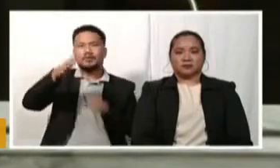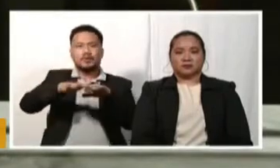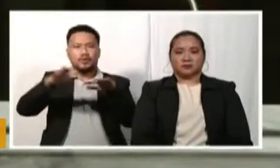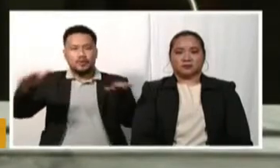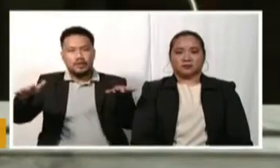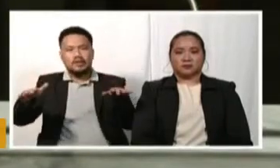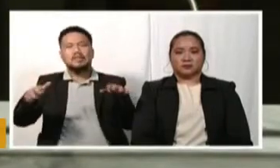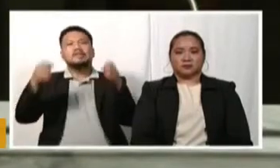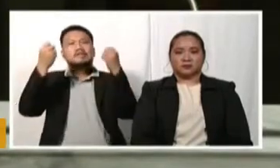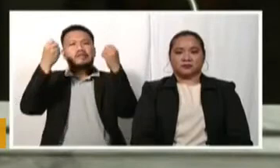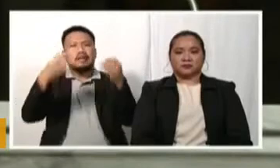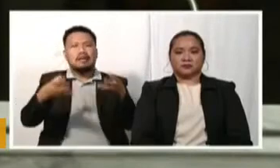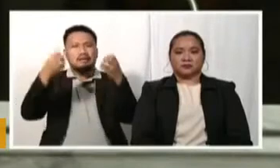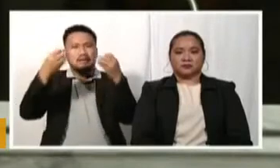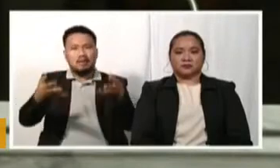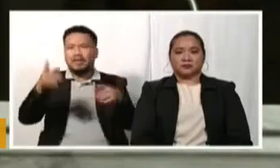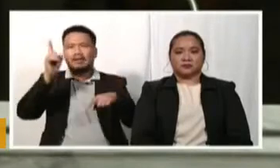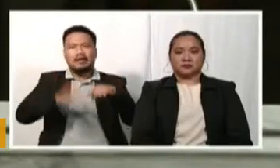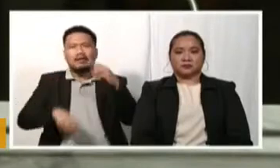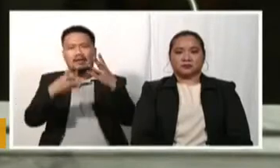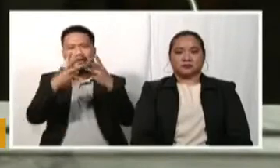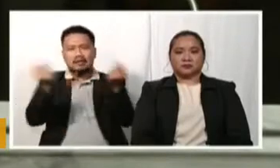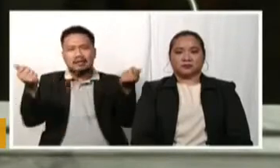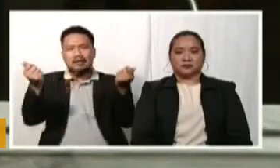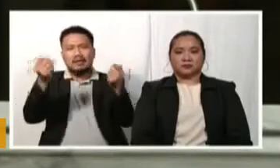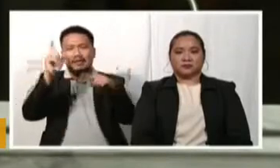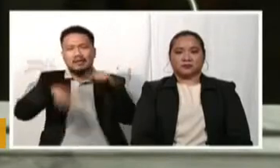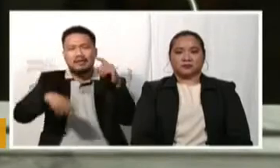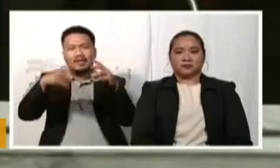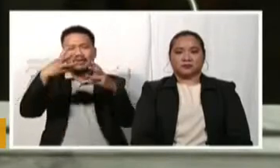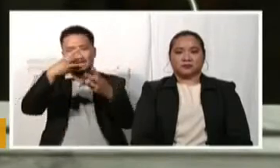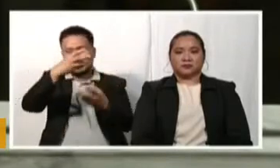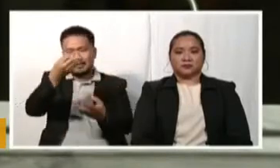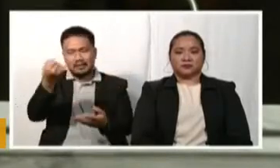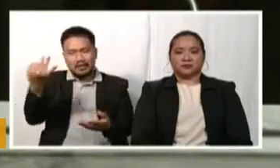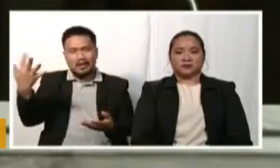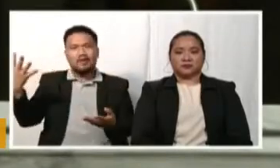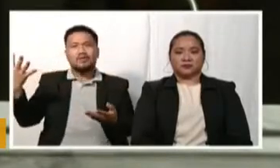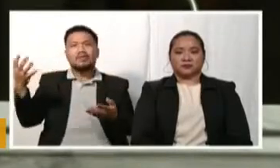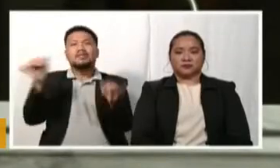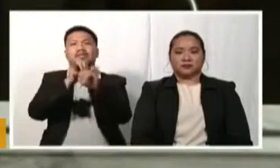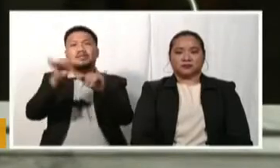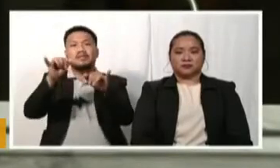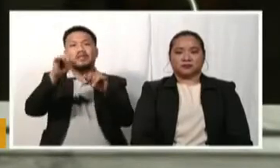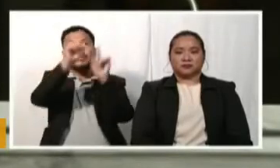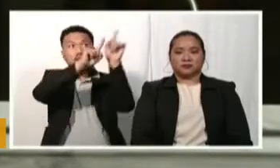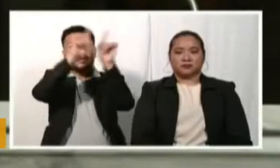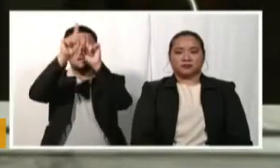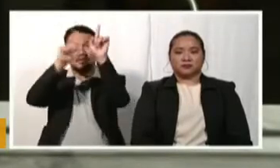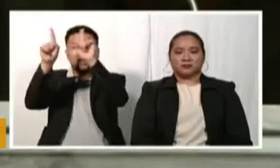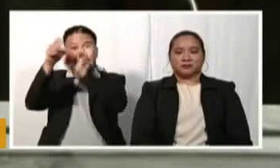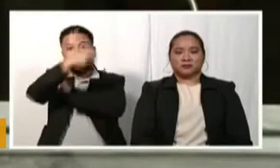countless as the stars of the sky and the sands of the seashore.